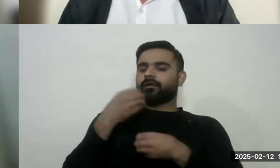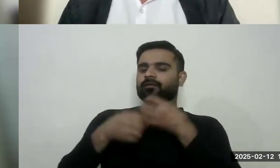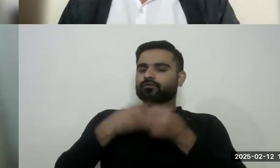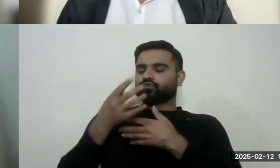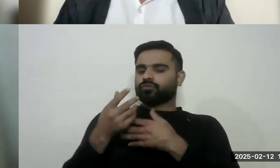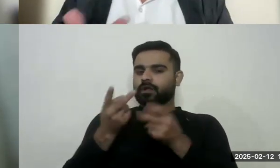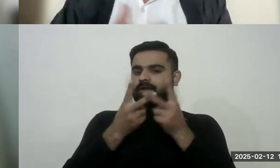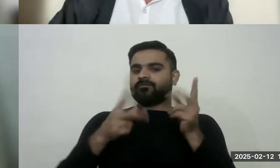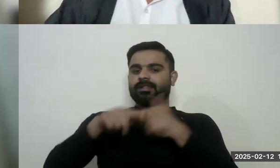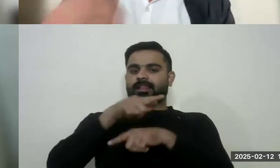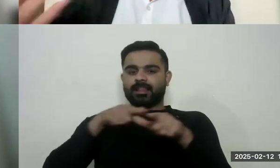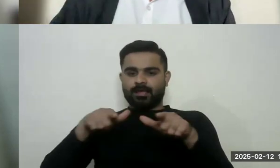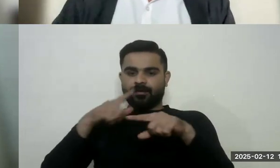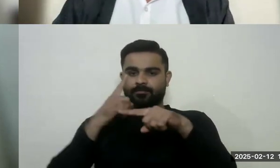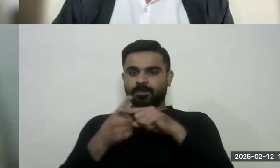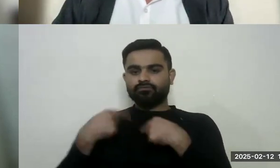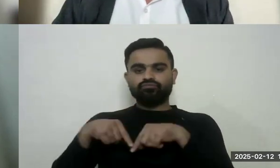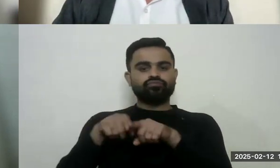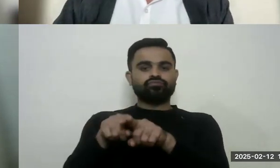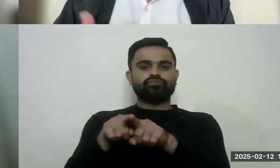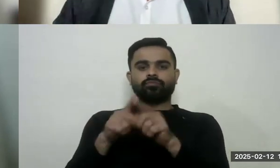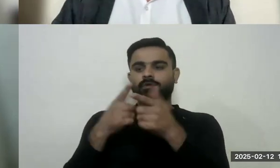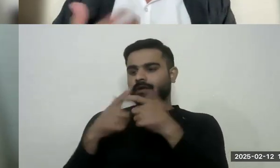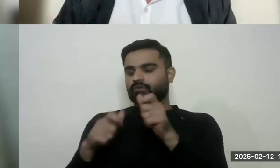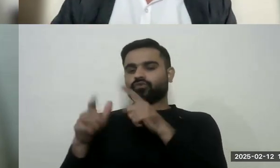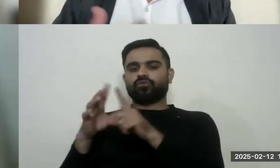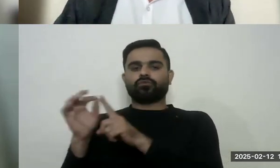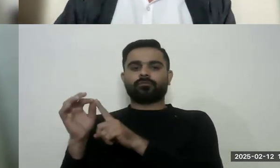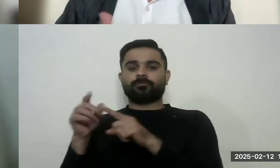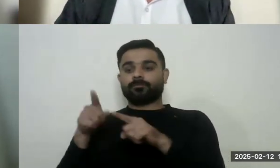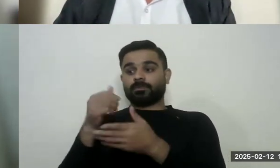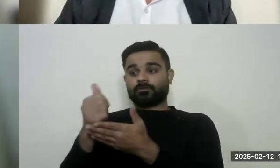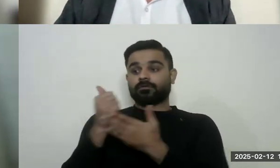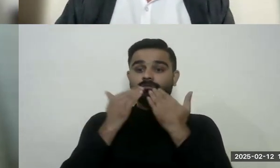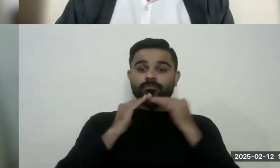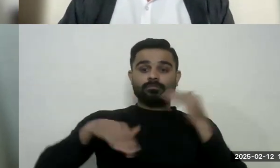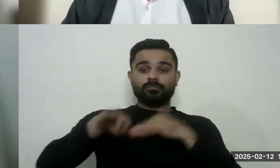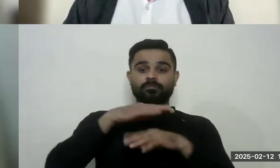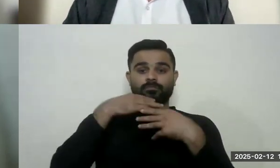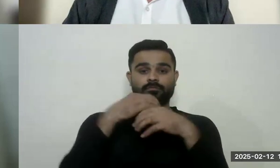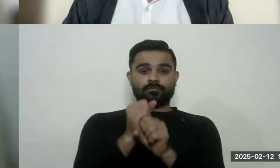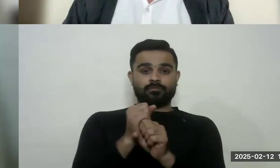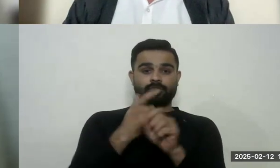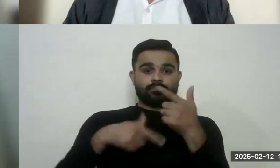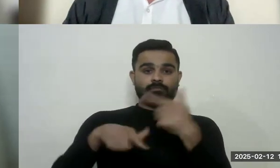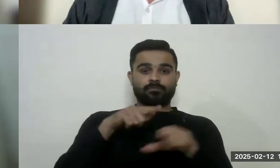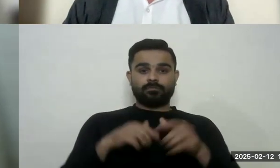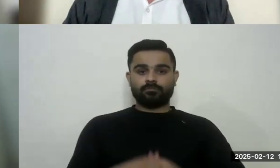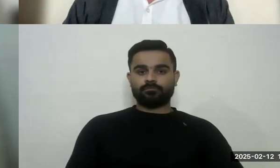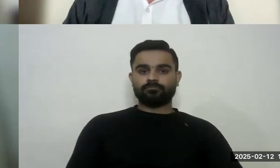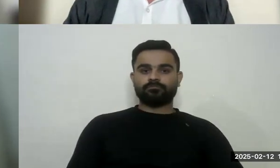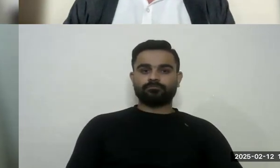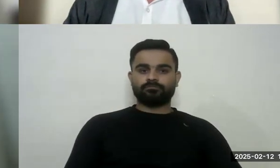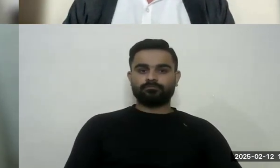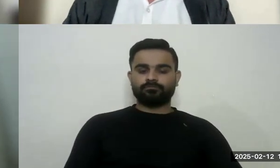using different languages and simultaneously enhance the linguistic repertoire, that helps students in production of the language.